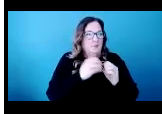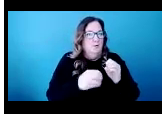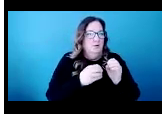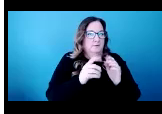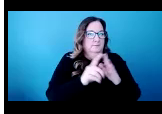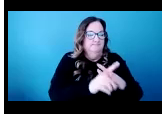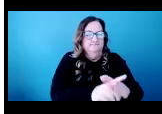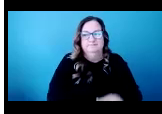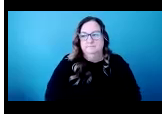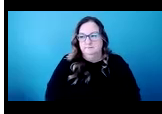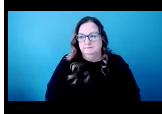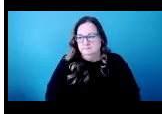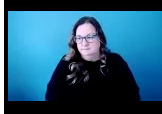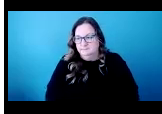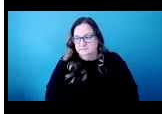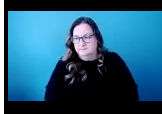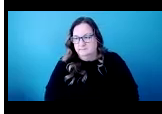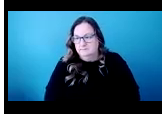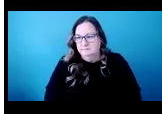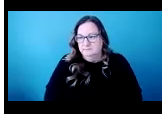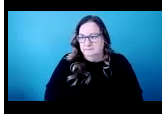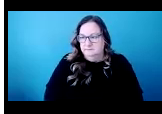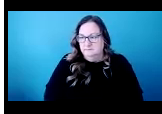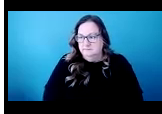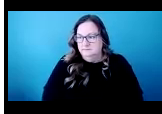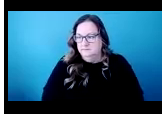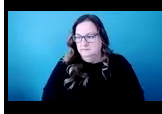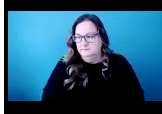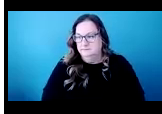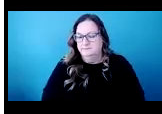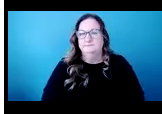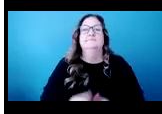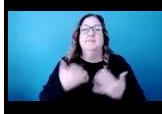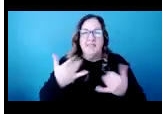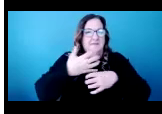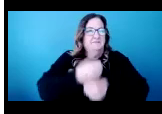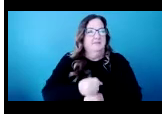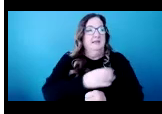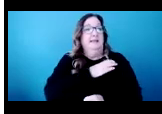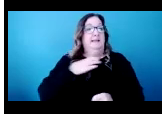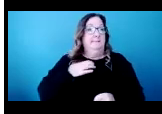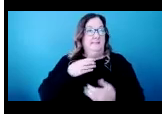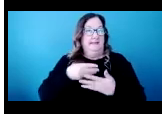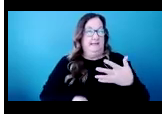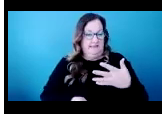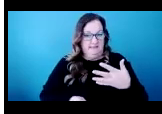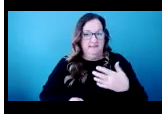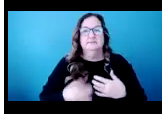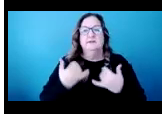All right. So since we've kind of talked about committees, I hope that gives a little background so that this slide won't be so